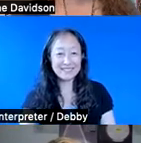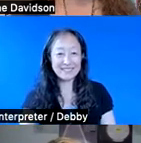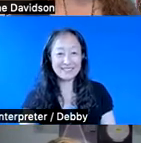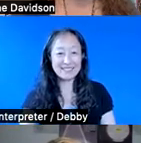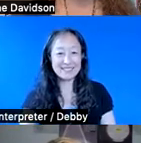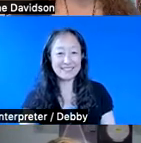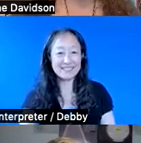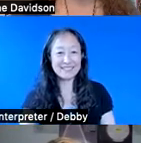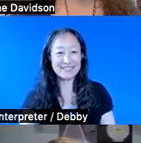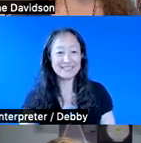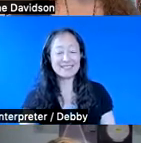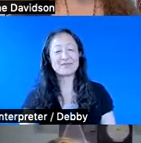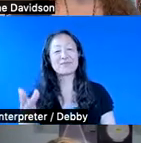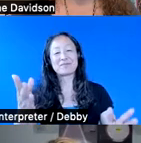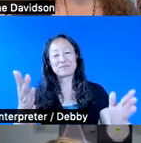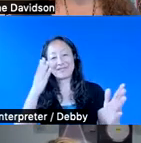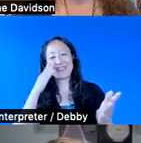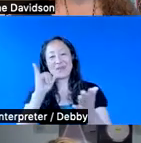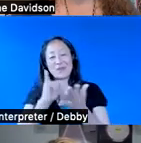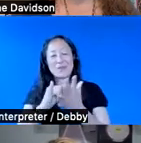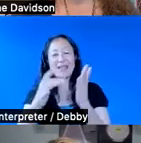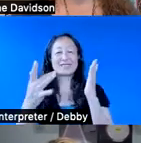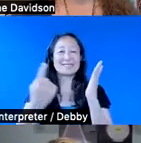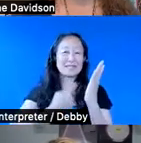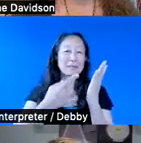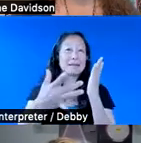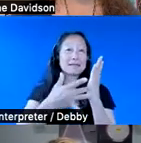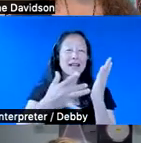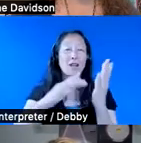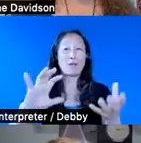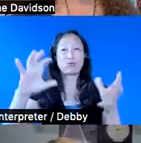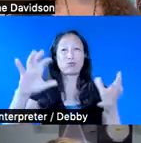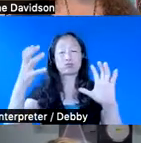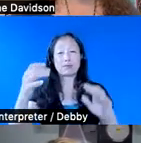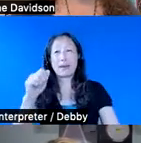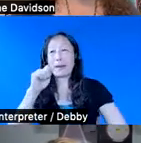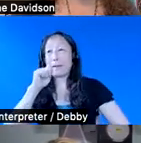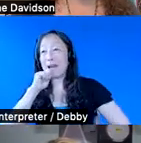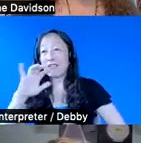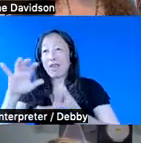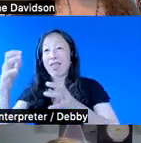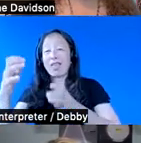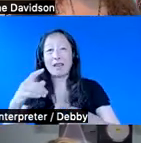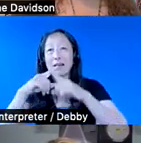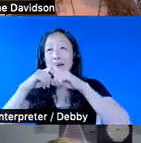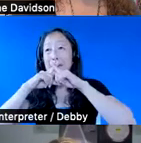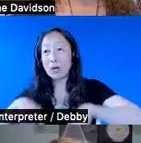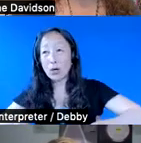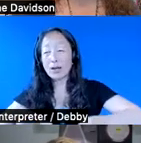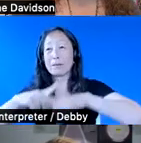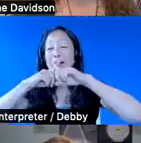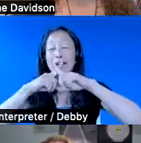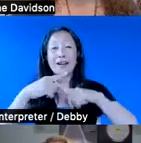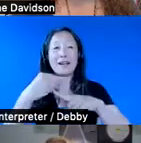So I know that technology is always a little wonky, and microphones and muting and unmuting and cameras and